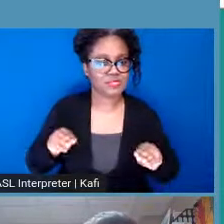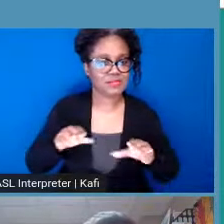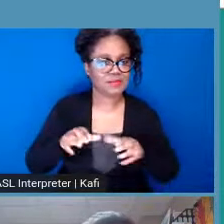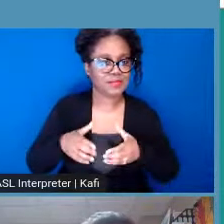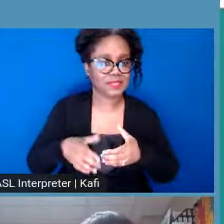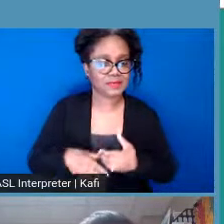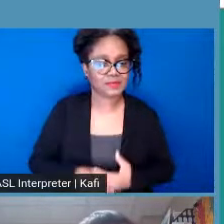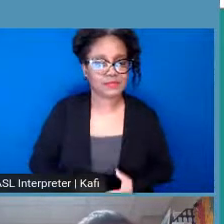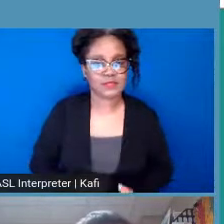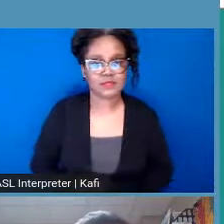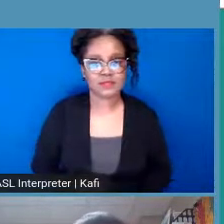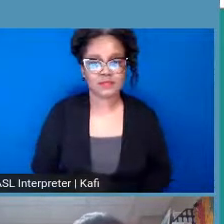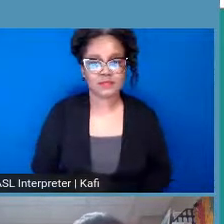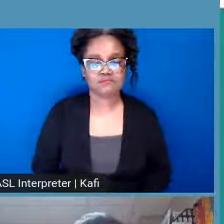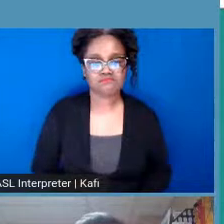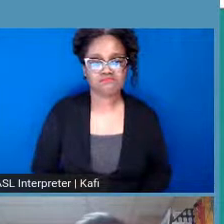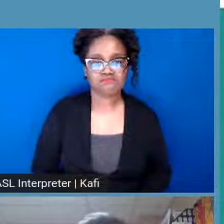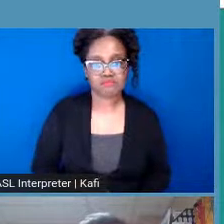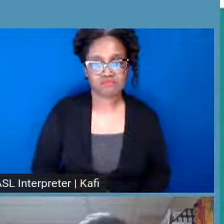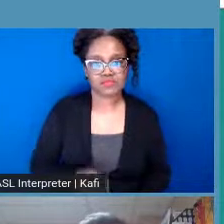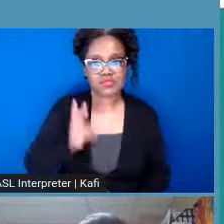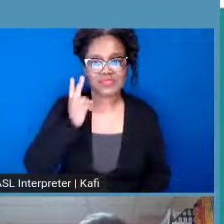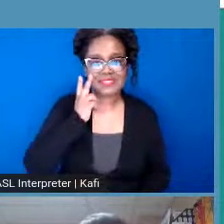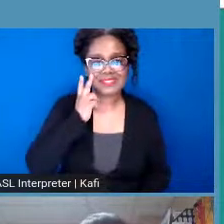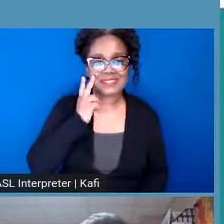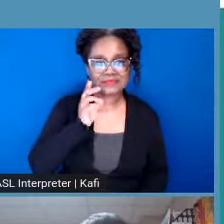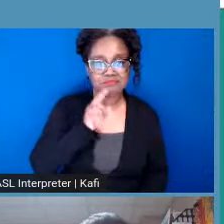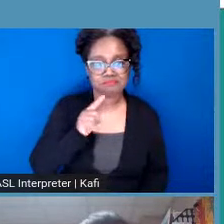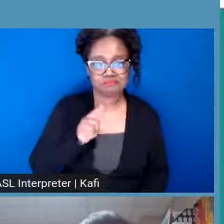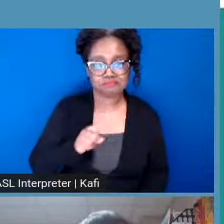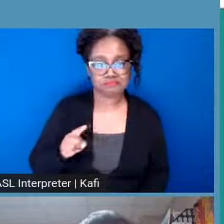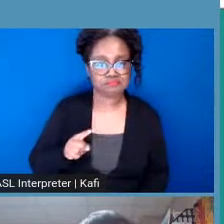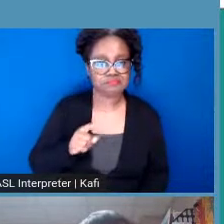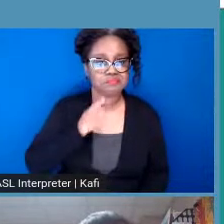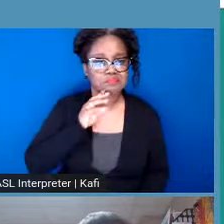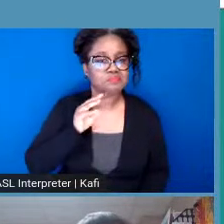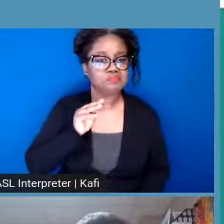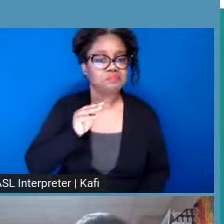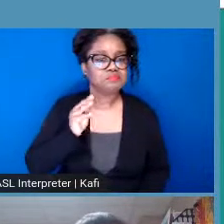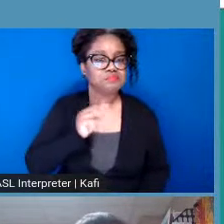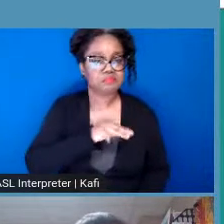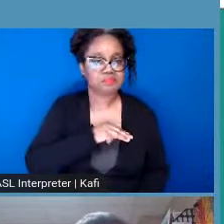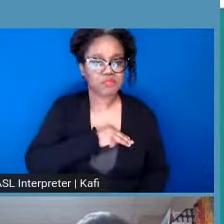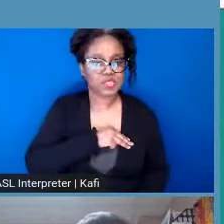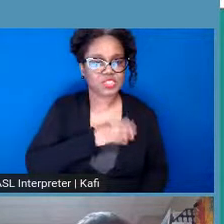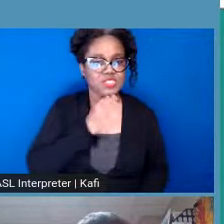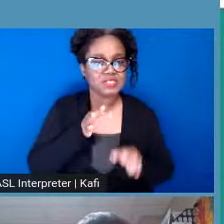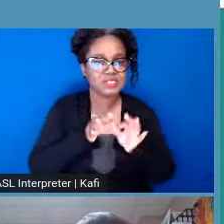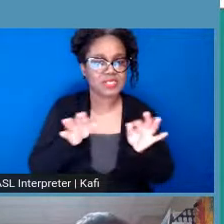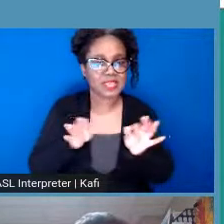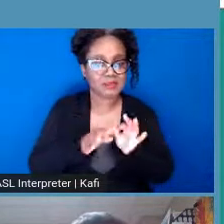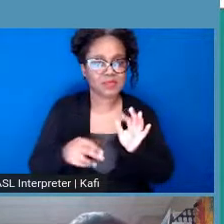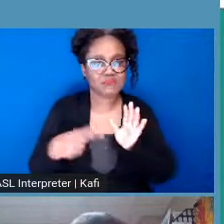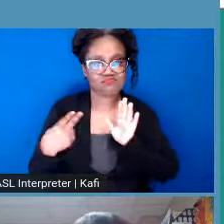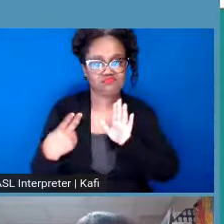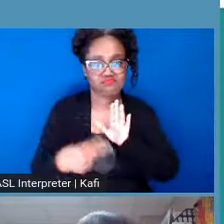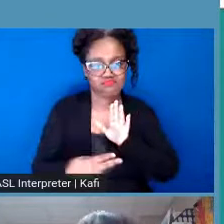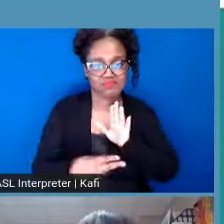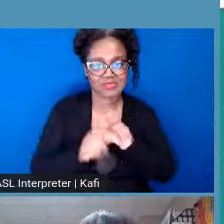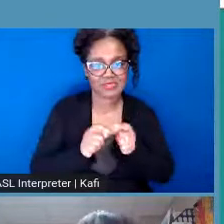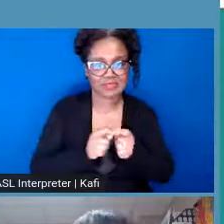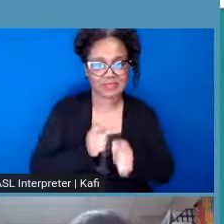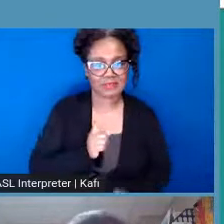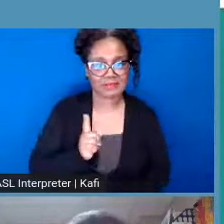Our mission statement reads, as stewards of the state's art treasures, the South Dakota Art Museum collects, preserves, exhibits,